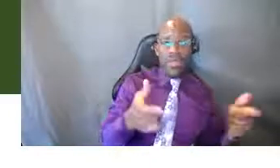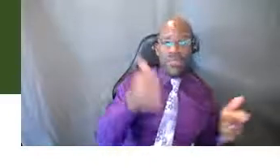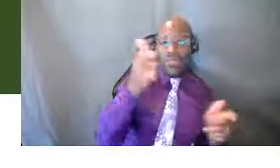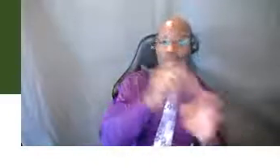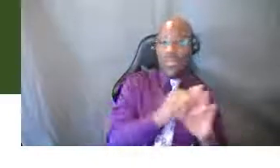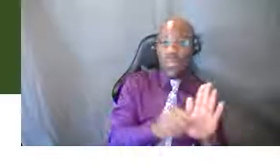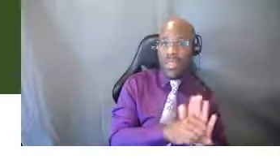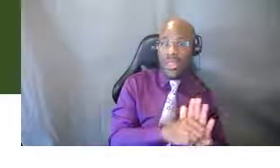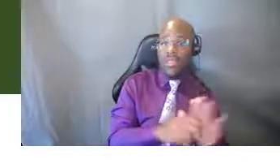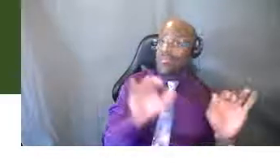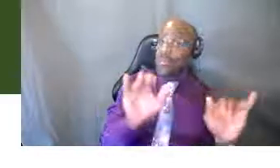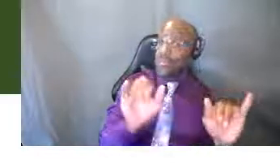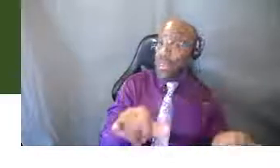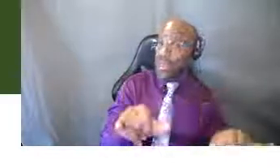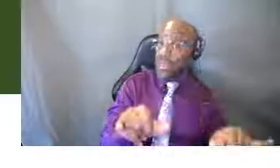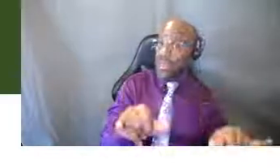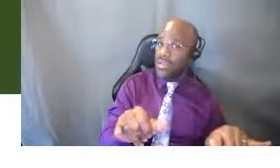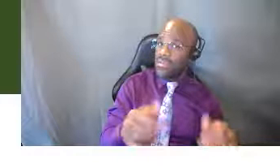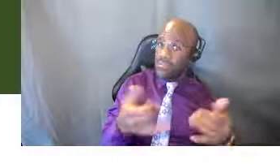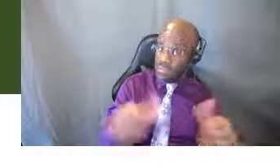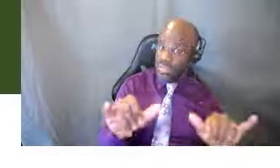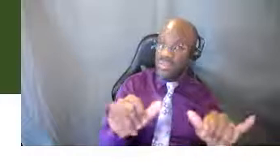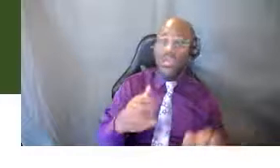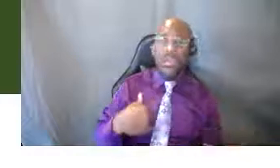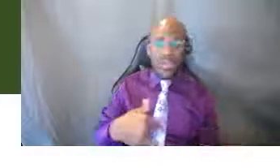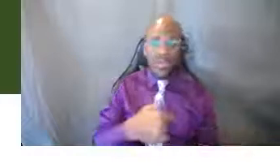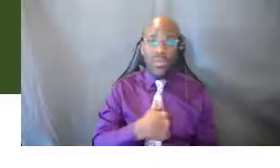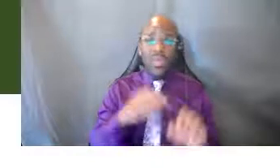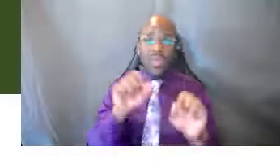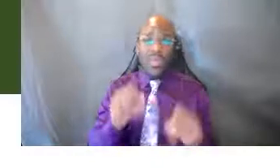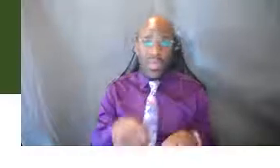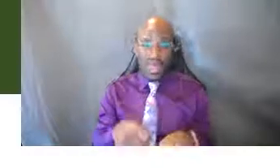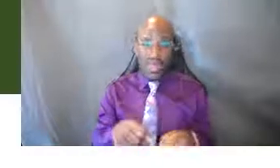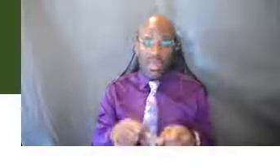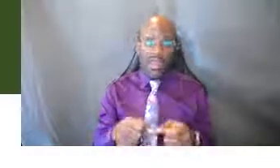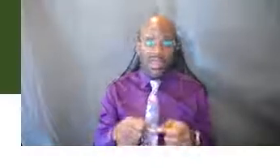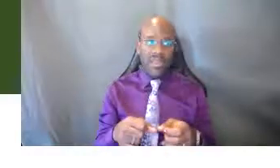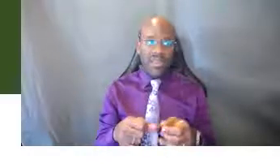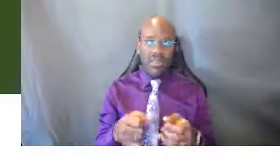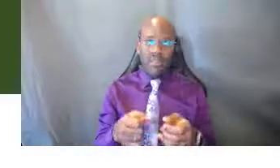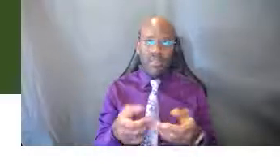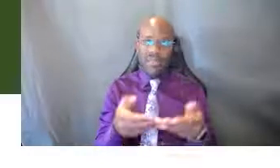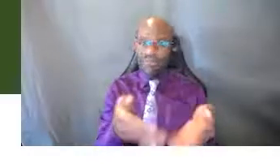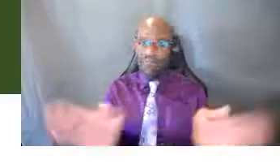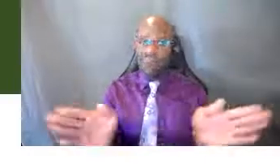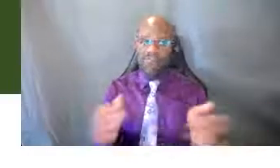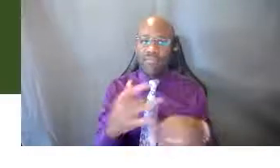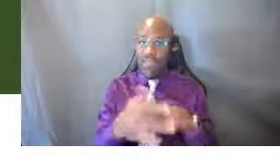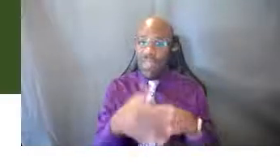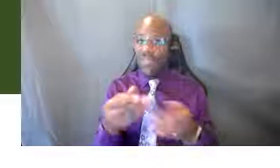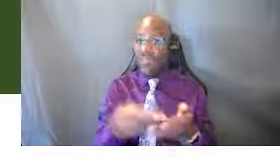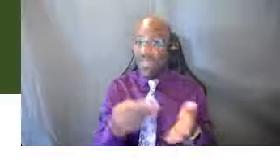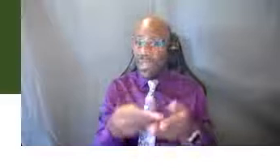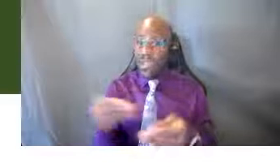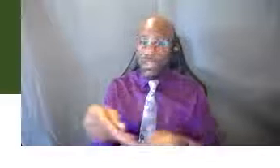is possible if you expand the available funding you can expand the number of mobile